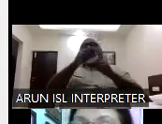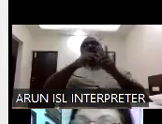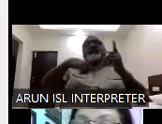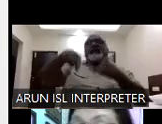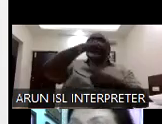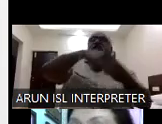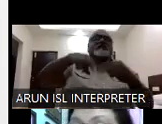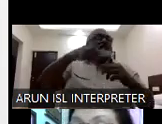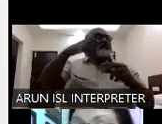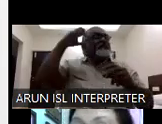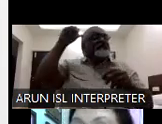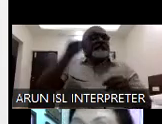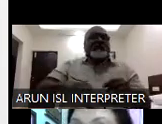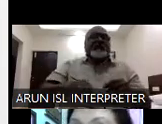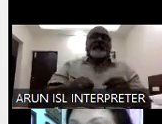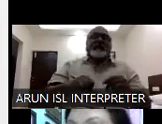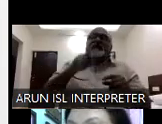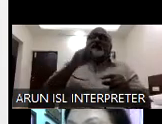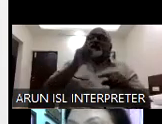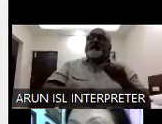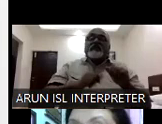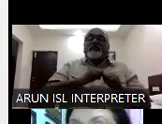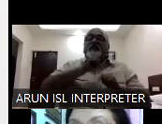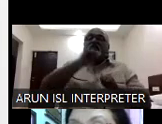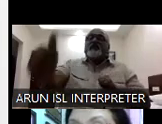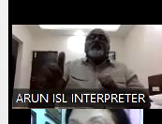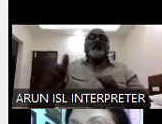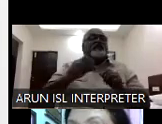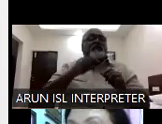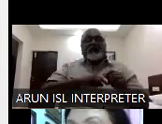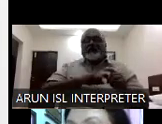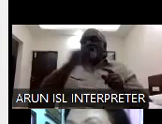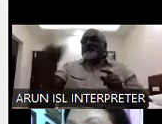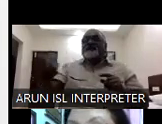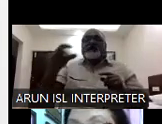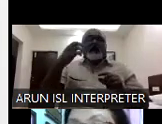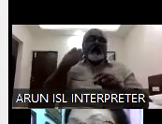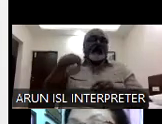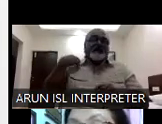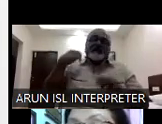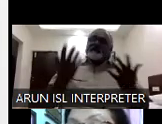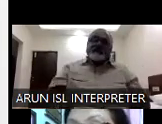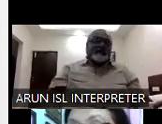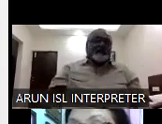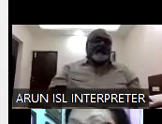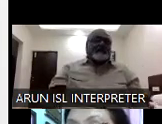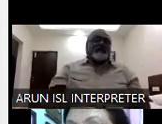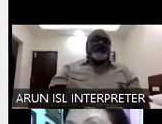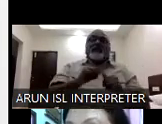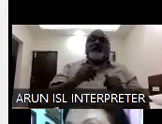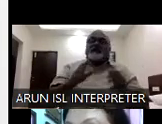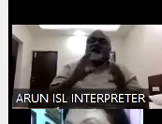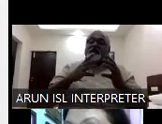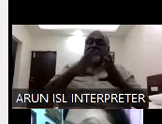also have to include their design, the structure with the universal design, so that all the vehicles, all